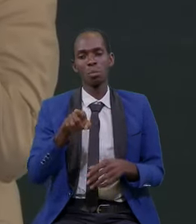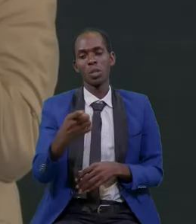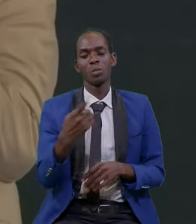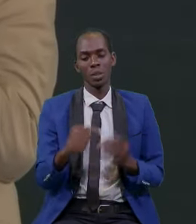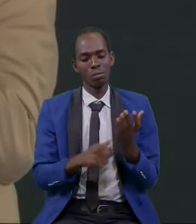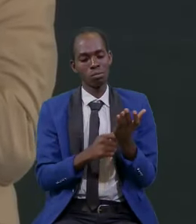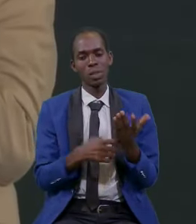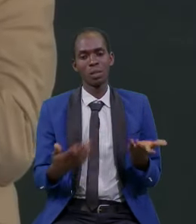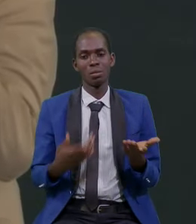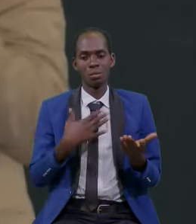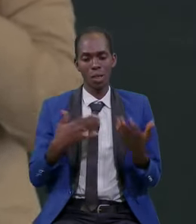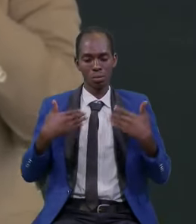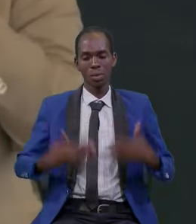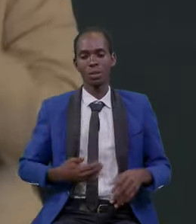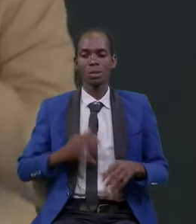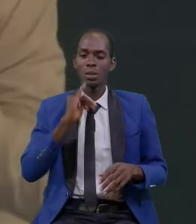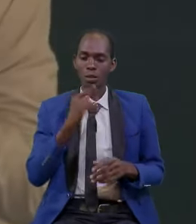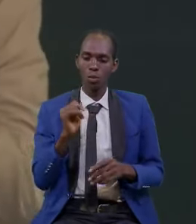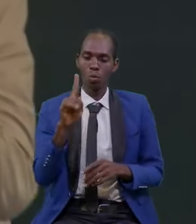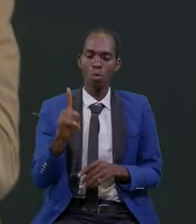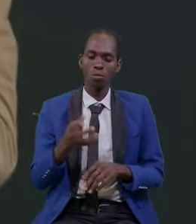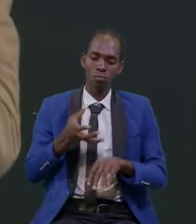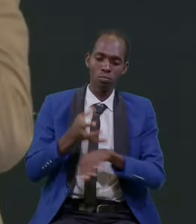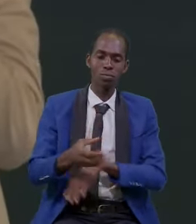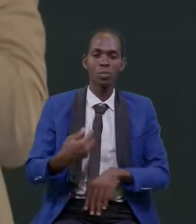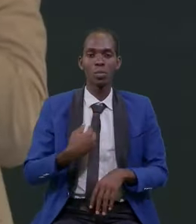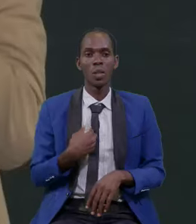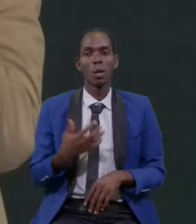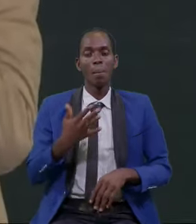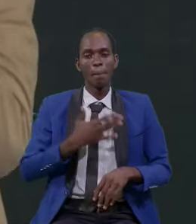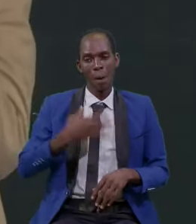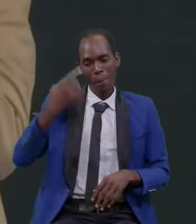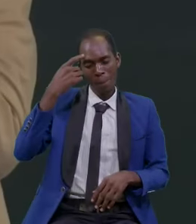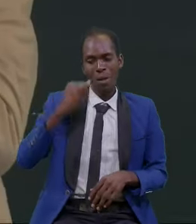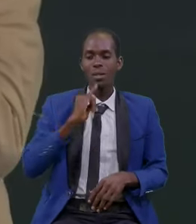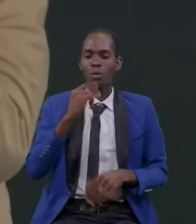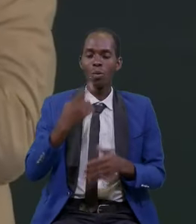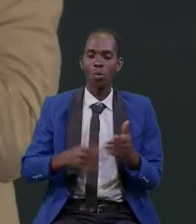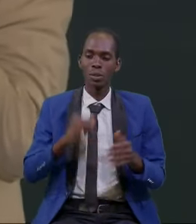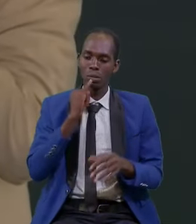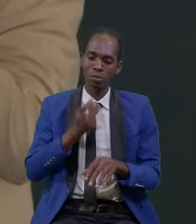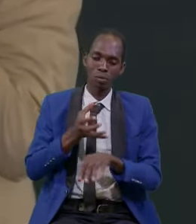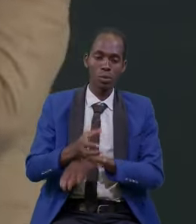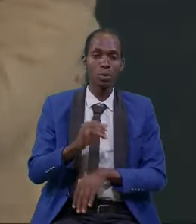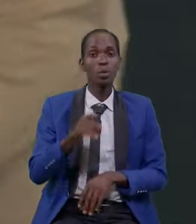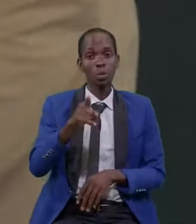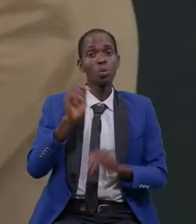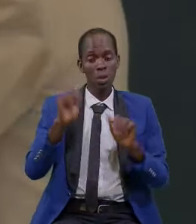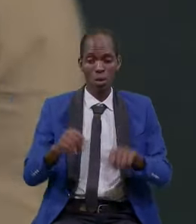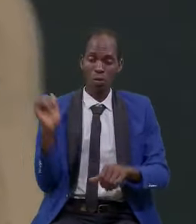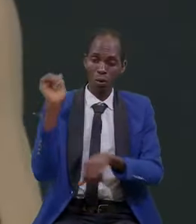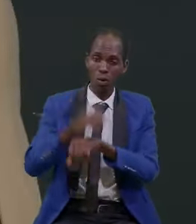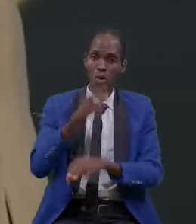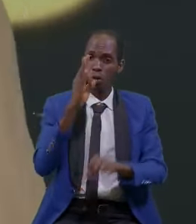real believer. My mind is pushing me. You'll overcome if you're a real believer. What they